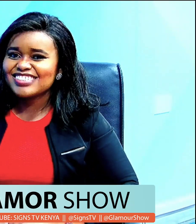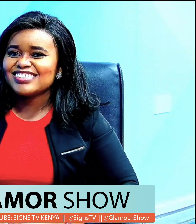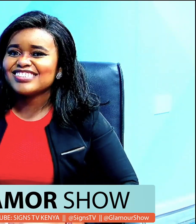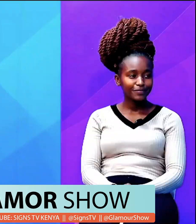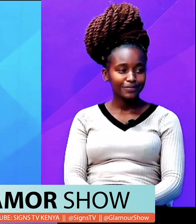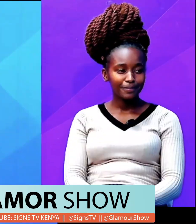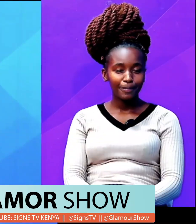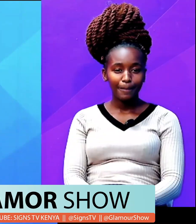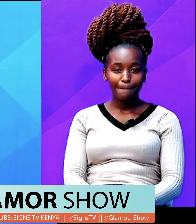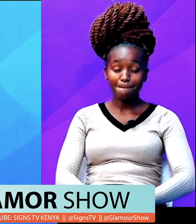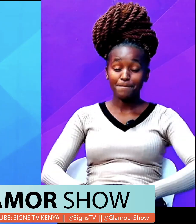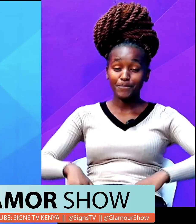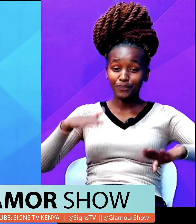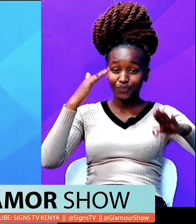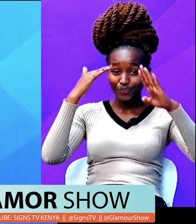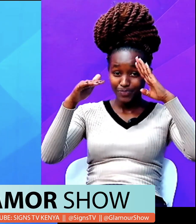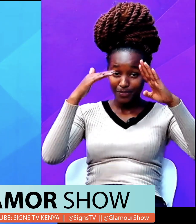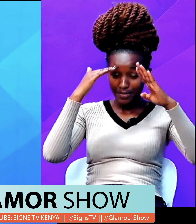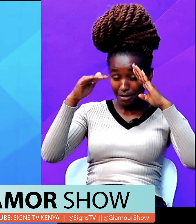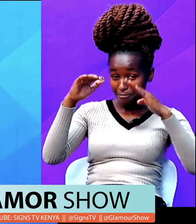yourself. Hi, Edna.